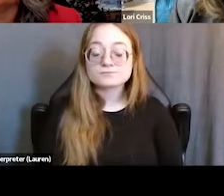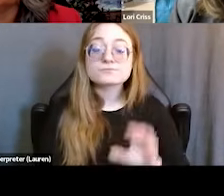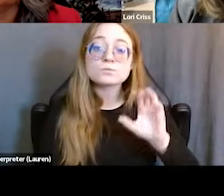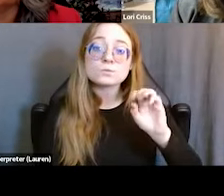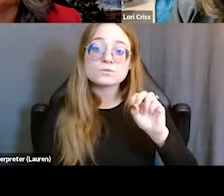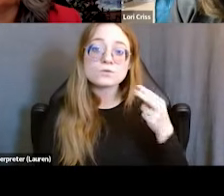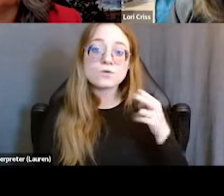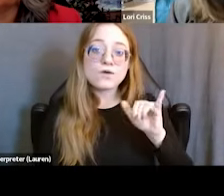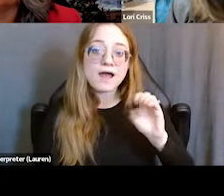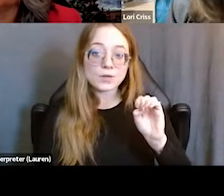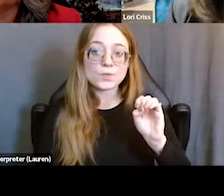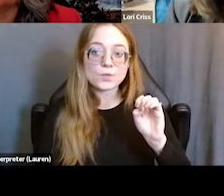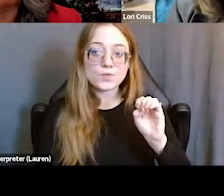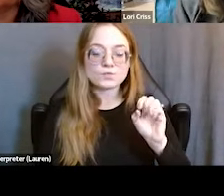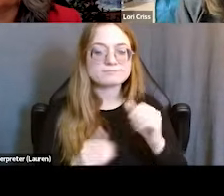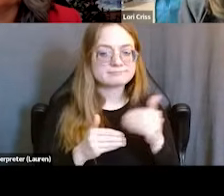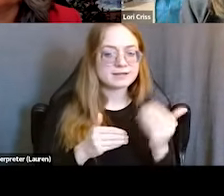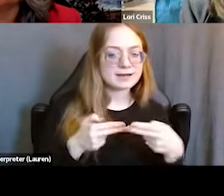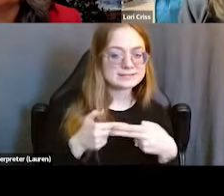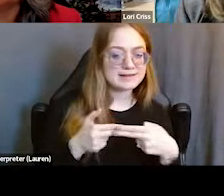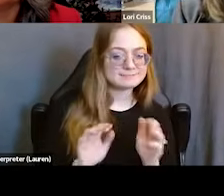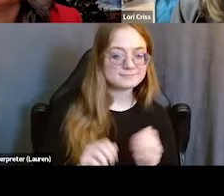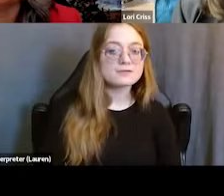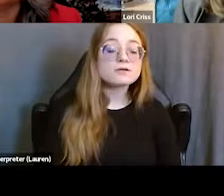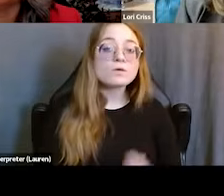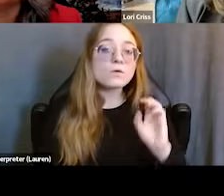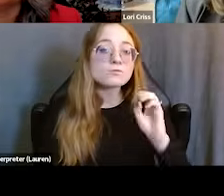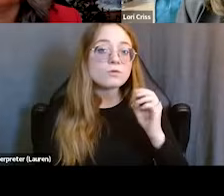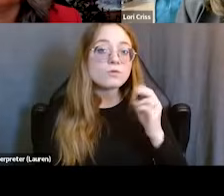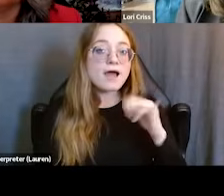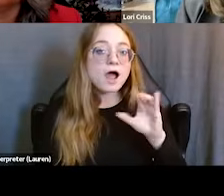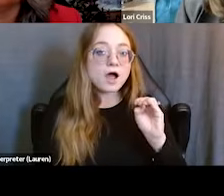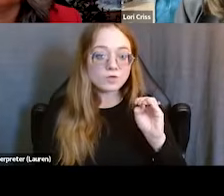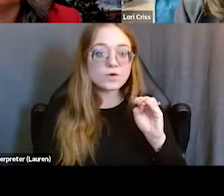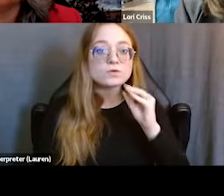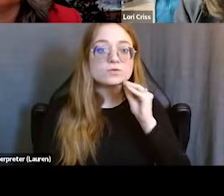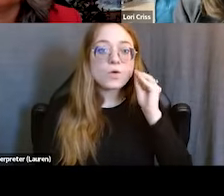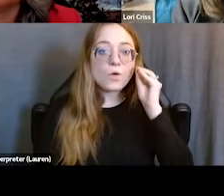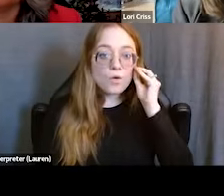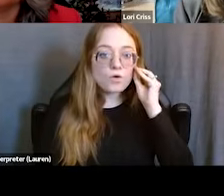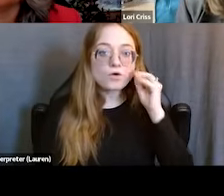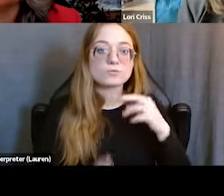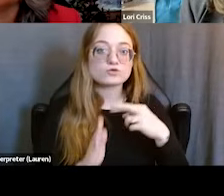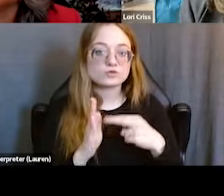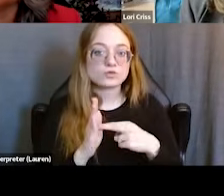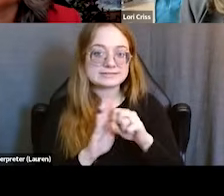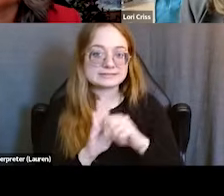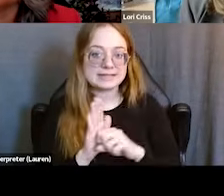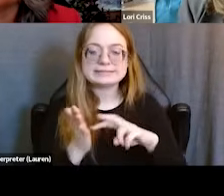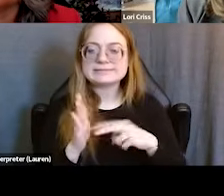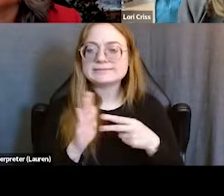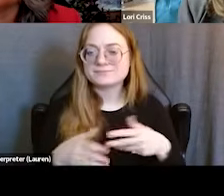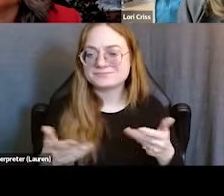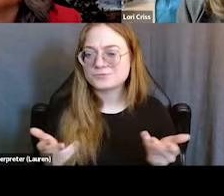Ohio is, and we can move on to the next slide, Ohio is a home rule state. And for us, that means that